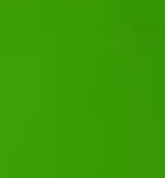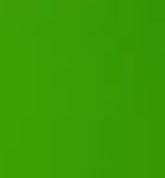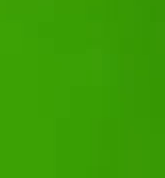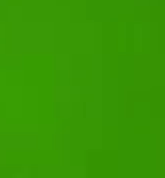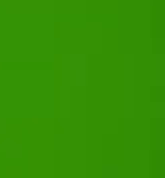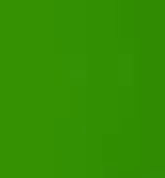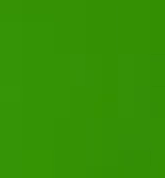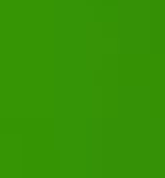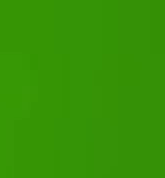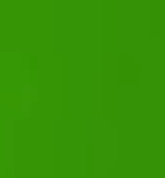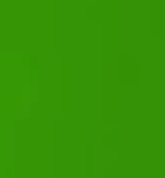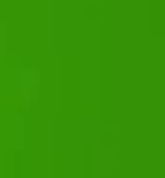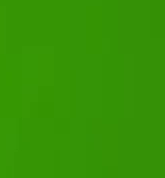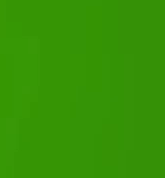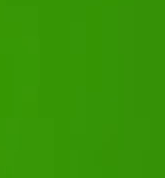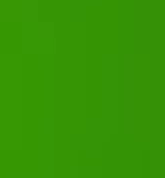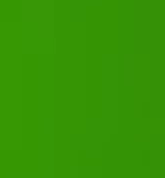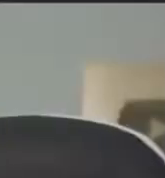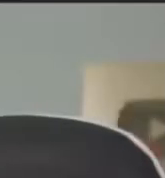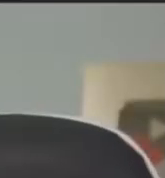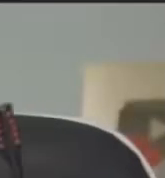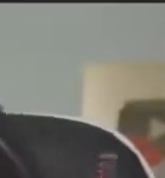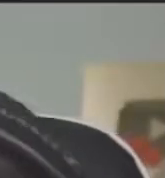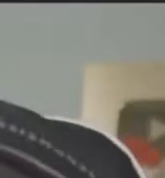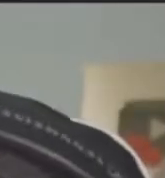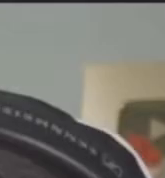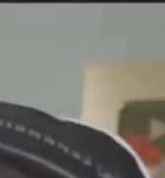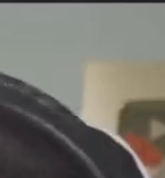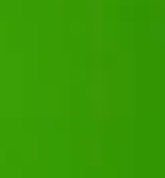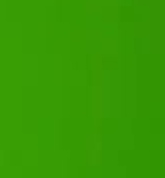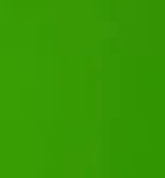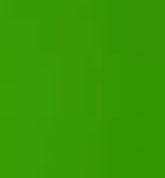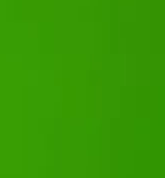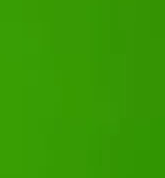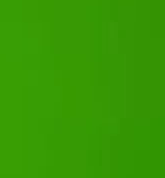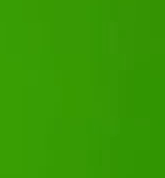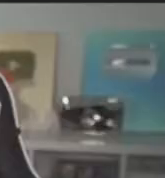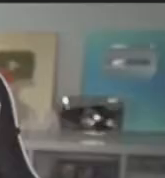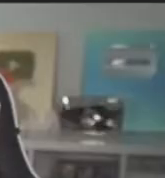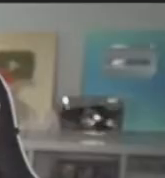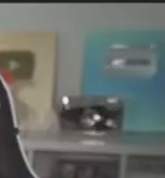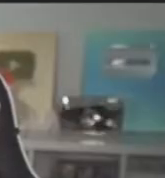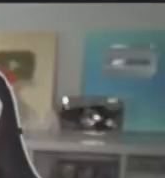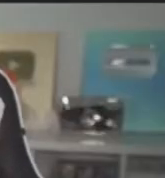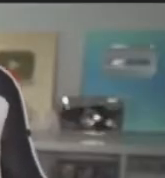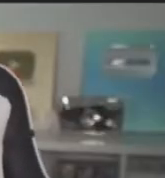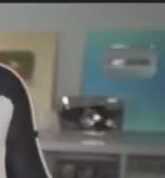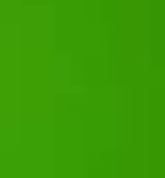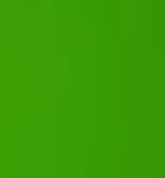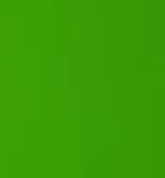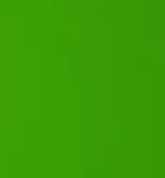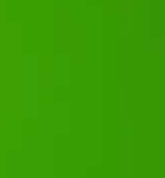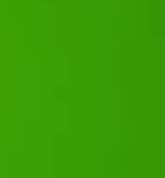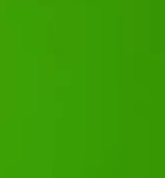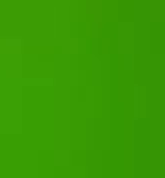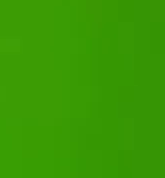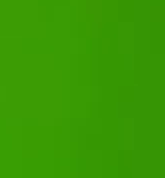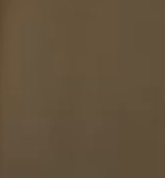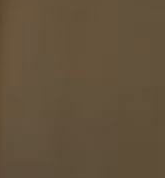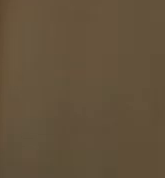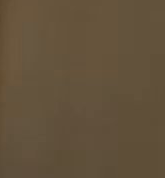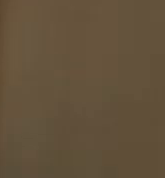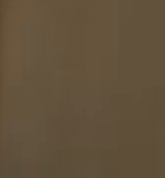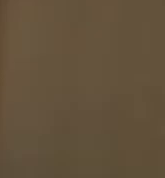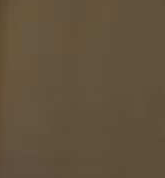There we go. Oh, no! Welcome back to Sidemen Reacts with me, Josh, and Simon. And hi. Do you even lift, bro? Not anymore. Do you even lift, bro? Don't.